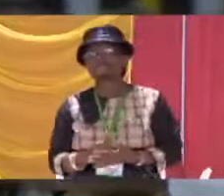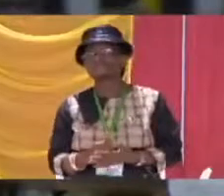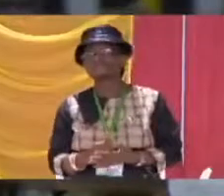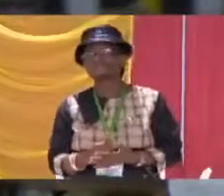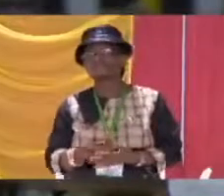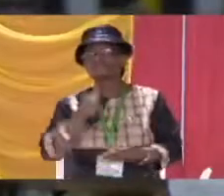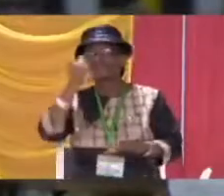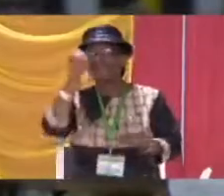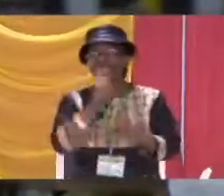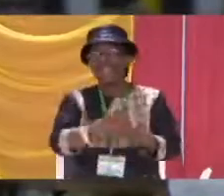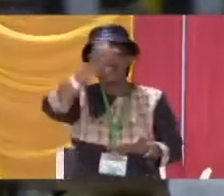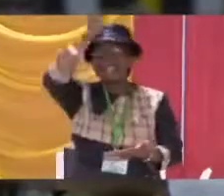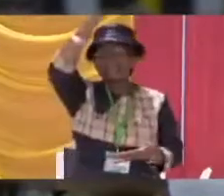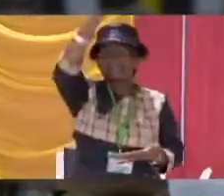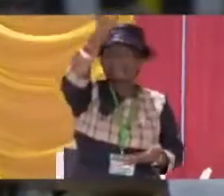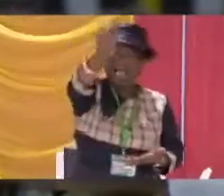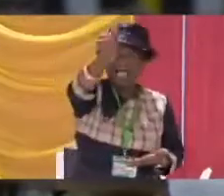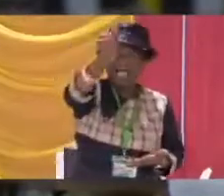E oni saseti.